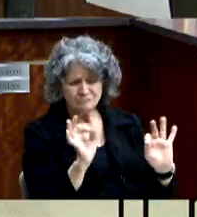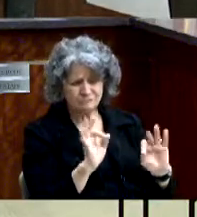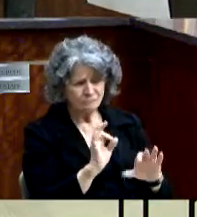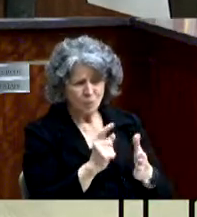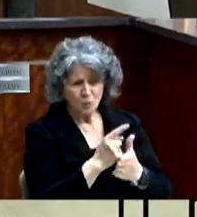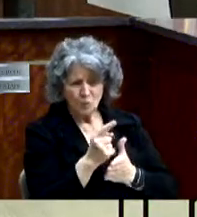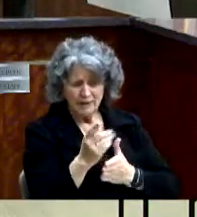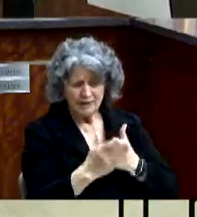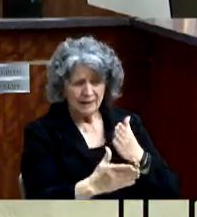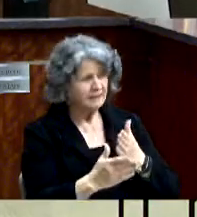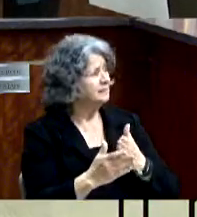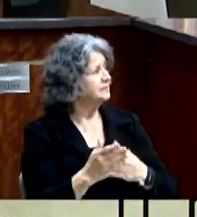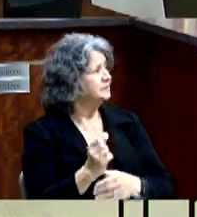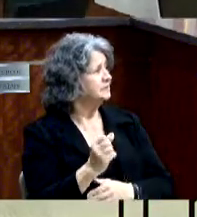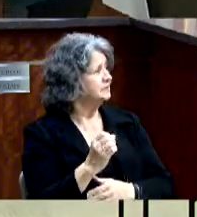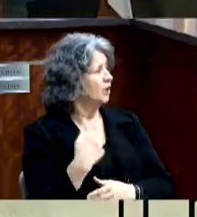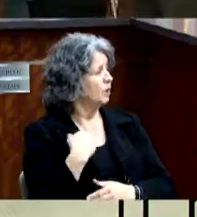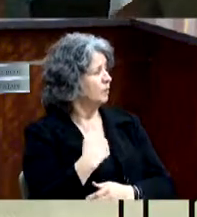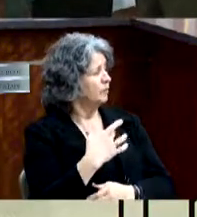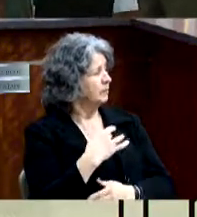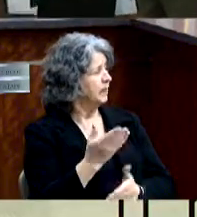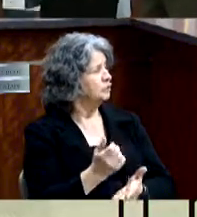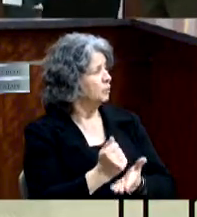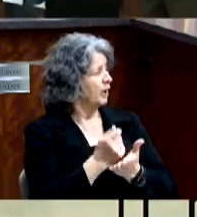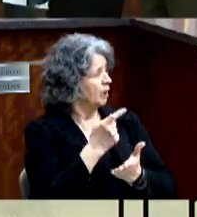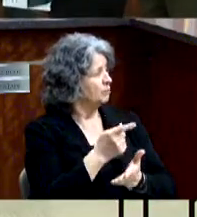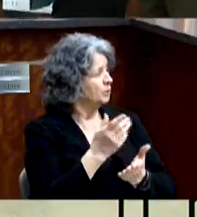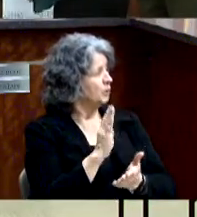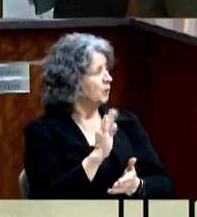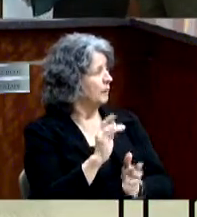Well, we would like to help you by donating some money.